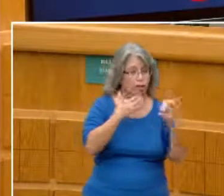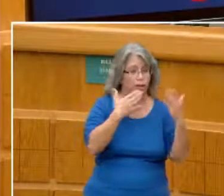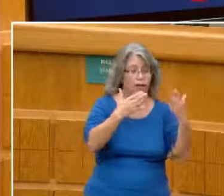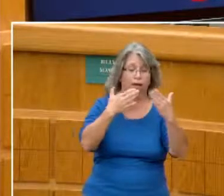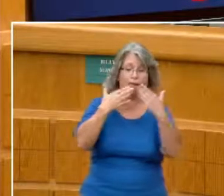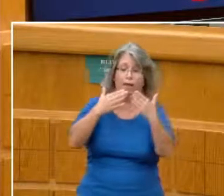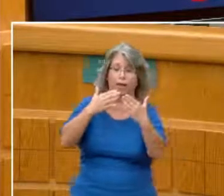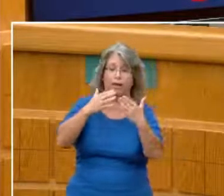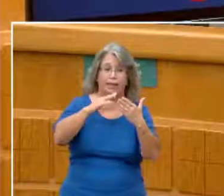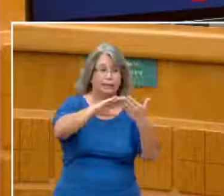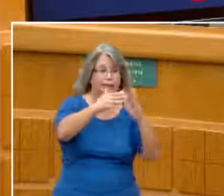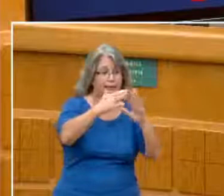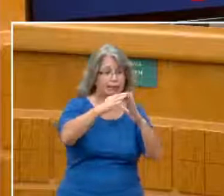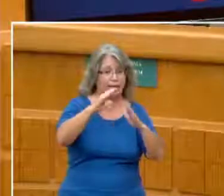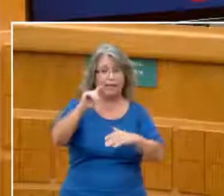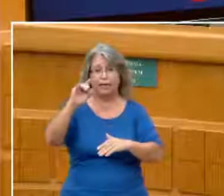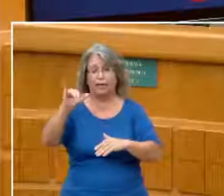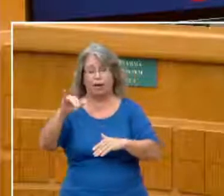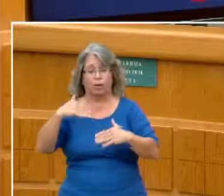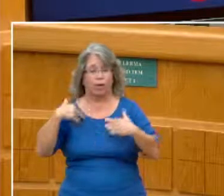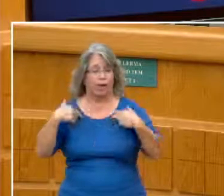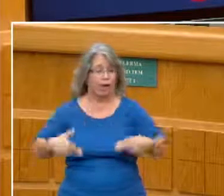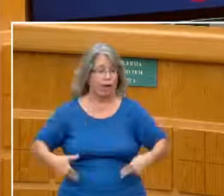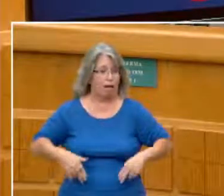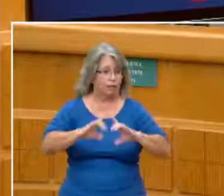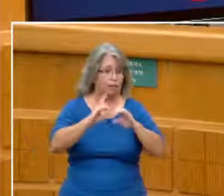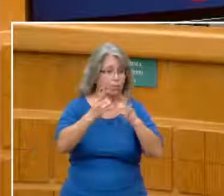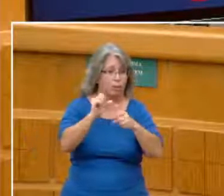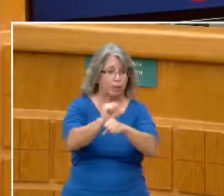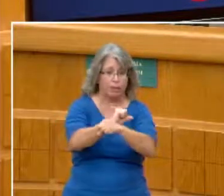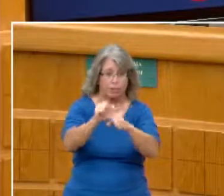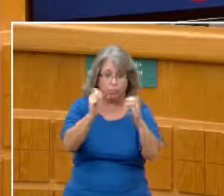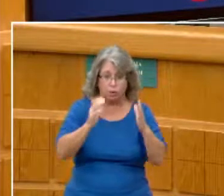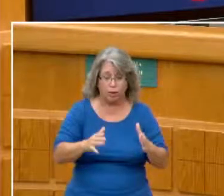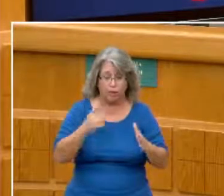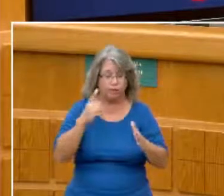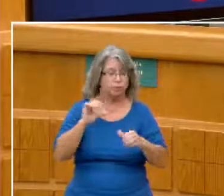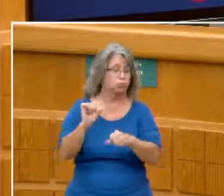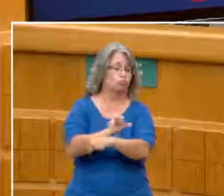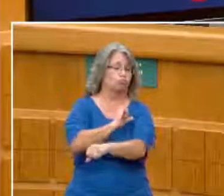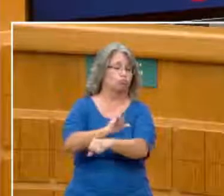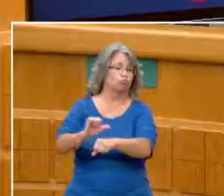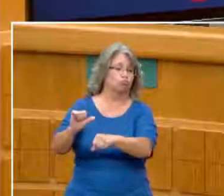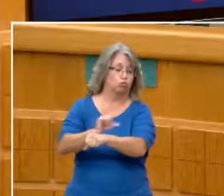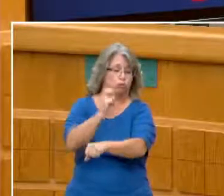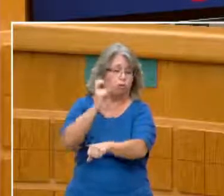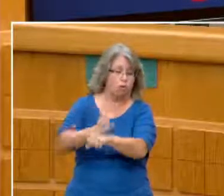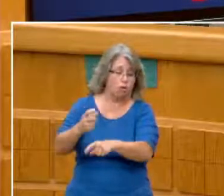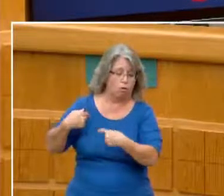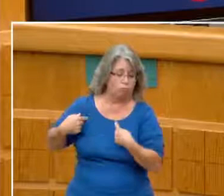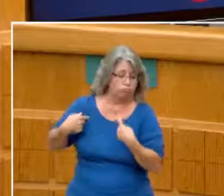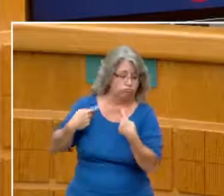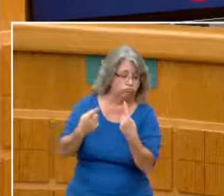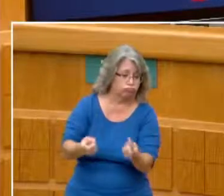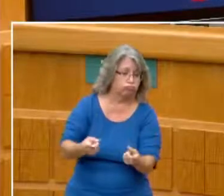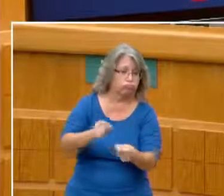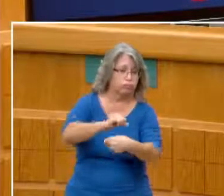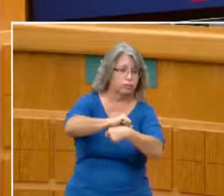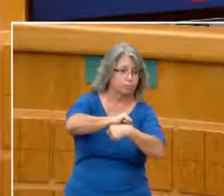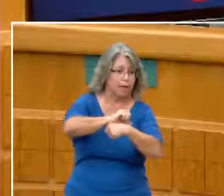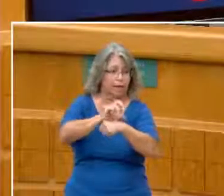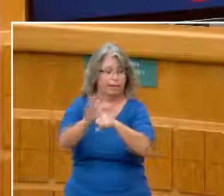working hard throughout this pandemic. I want you to know that your efforts have not gone unnoticed by me or by your City